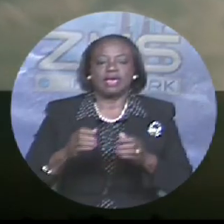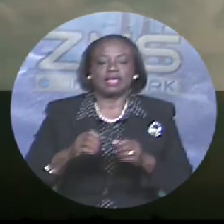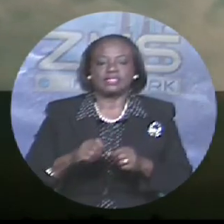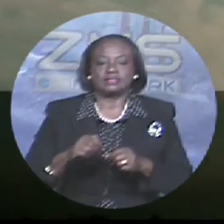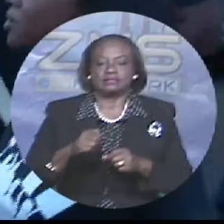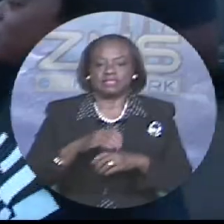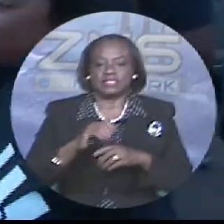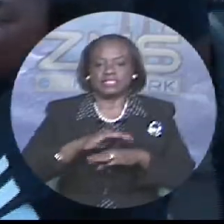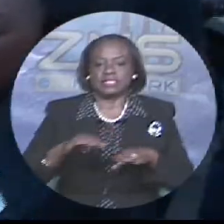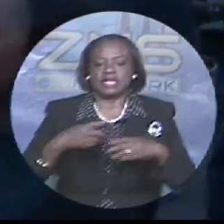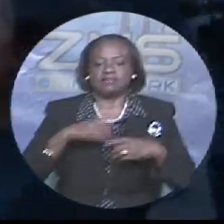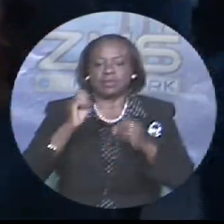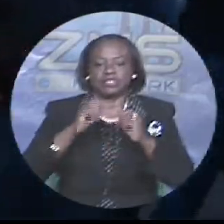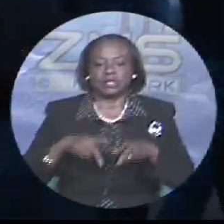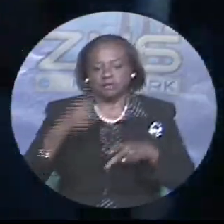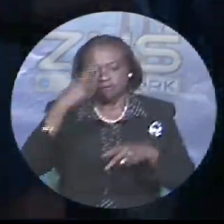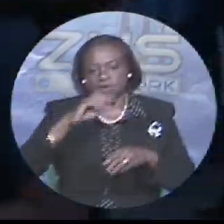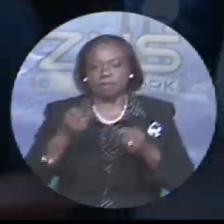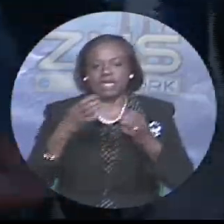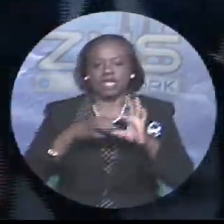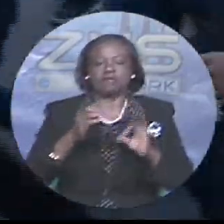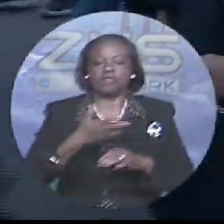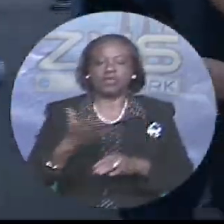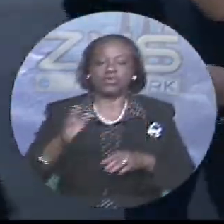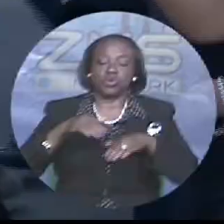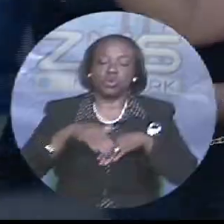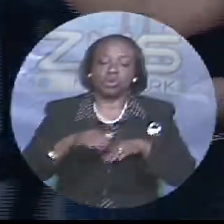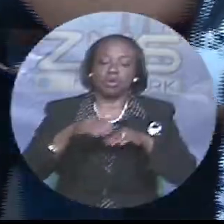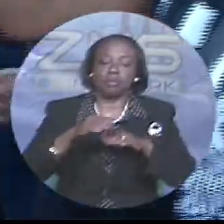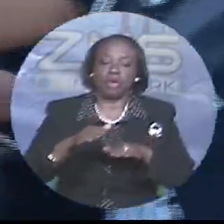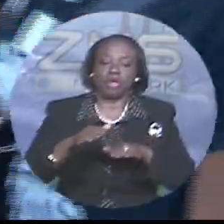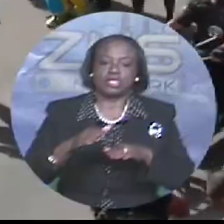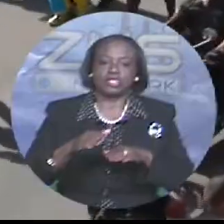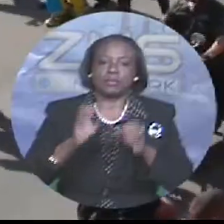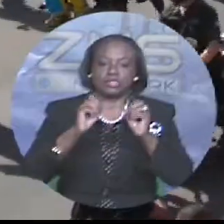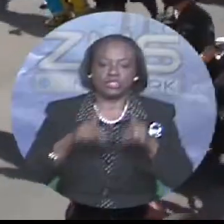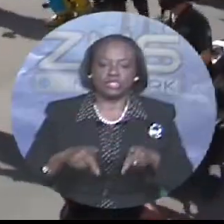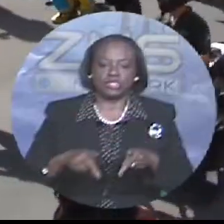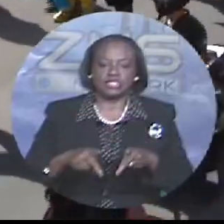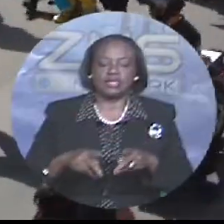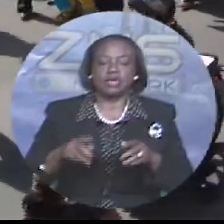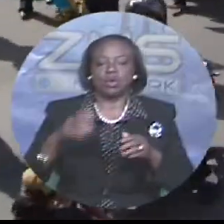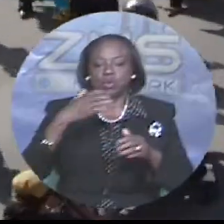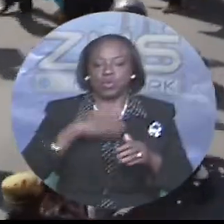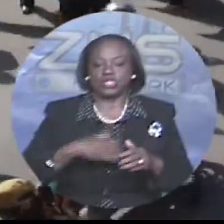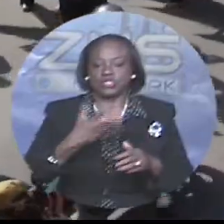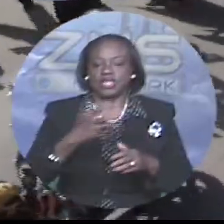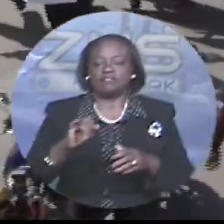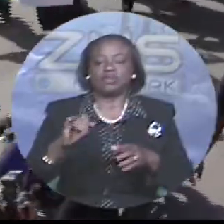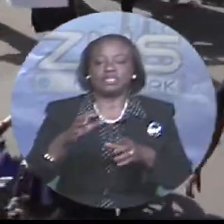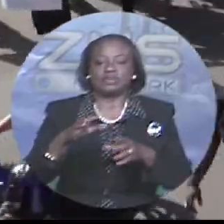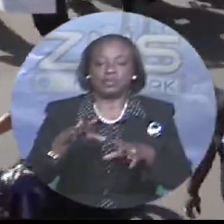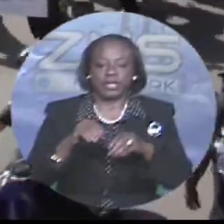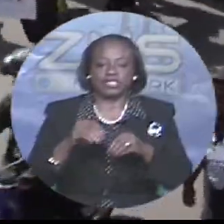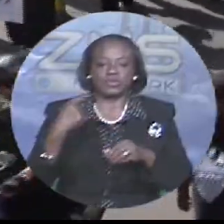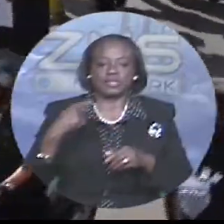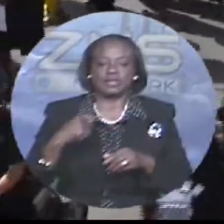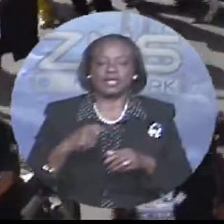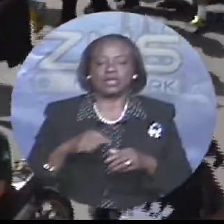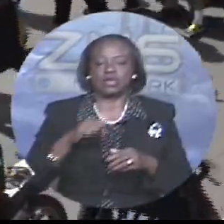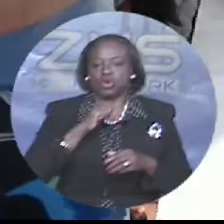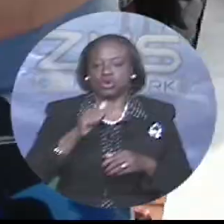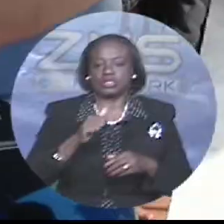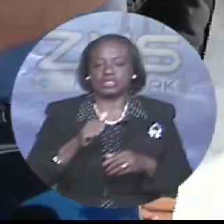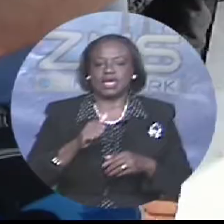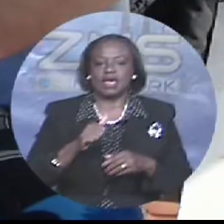many of those who marched and supported them wished they would have seized instead of issuing threats to hold